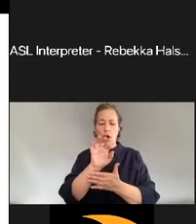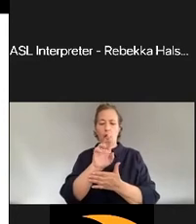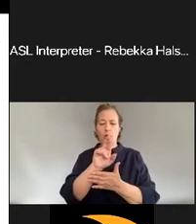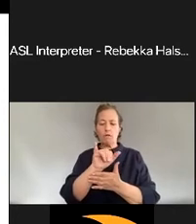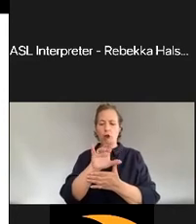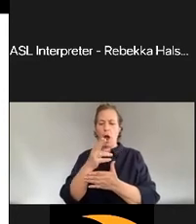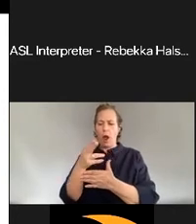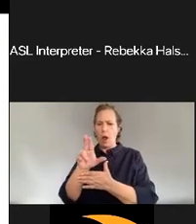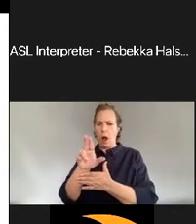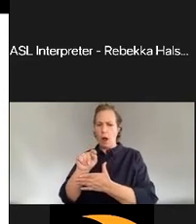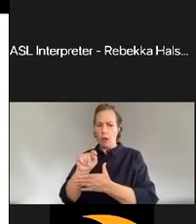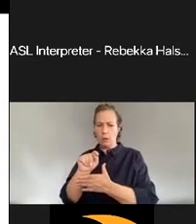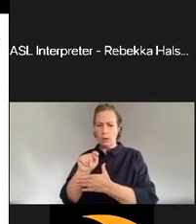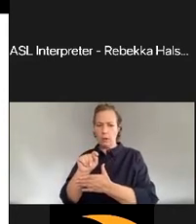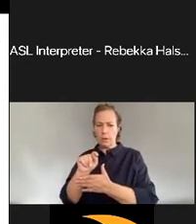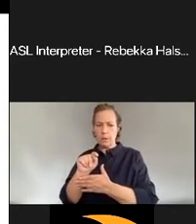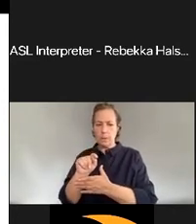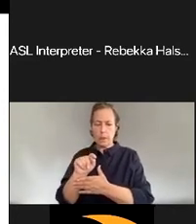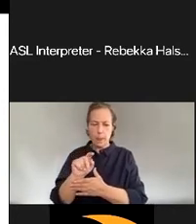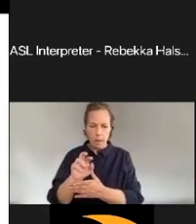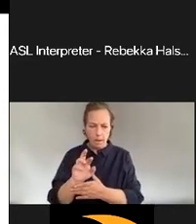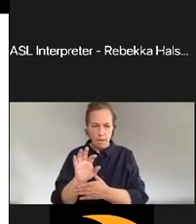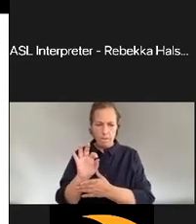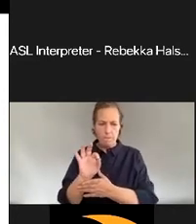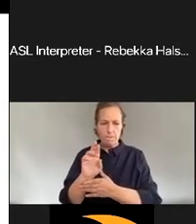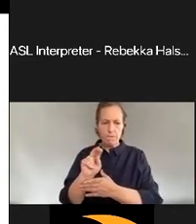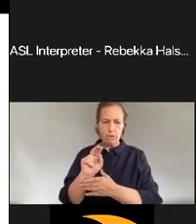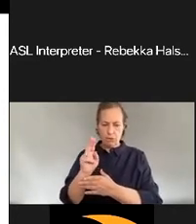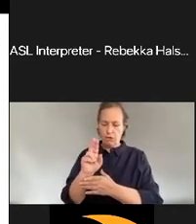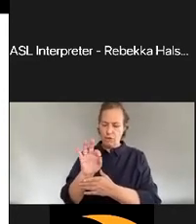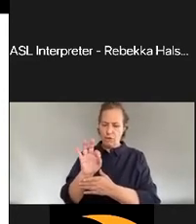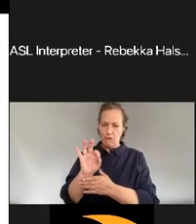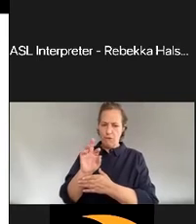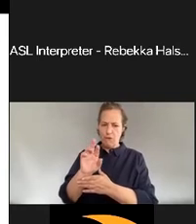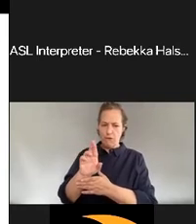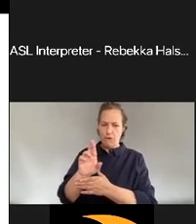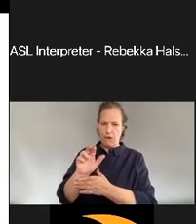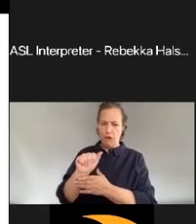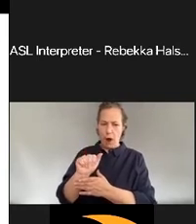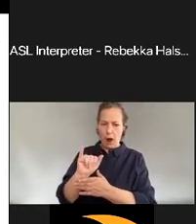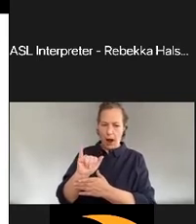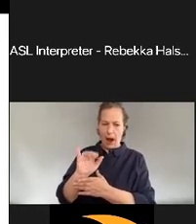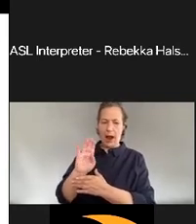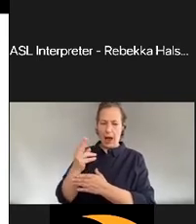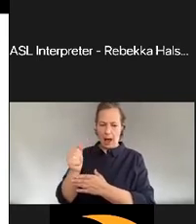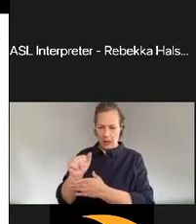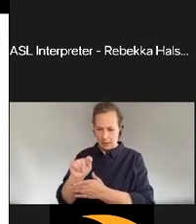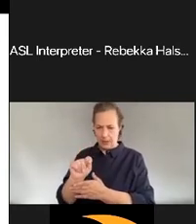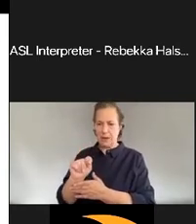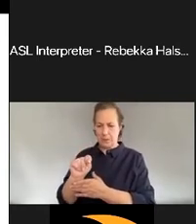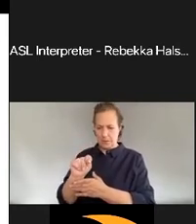Enforcement, which started out as a disability rights litigation, actually, about how people with mental